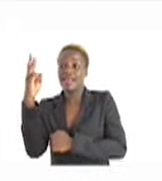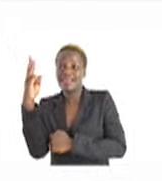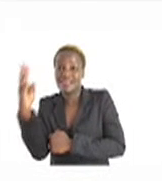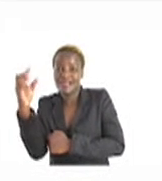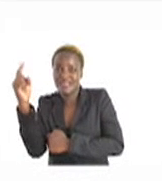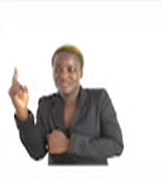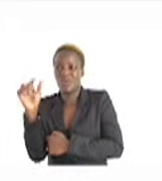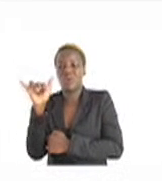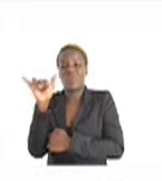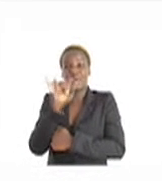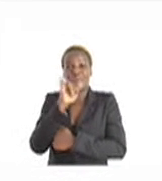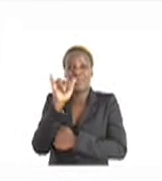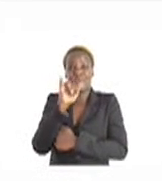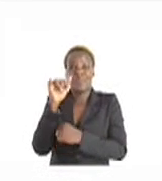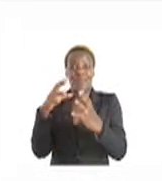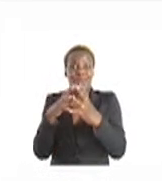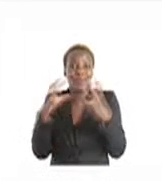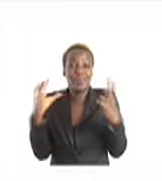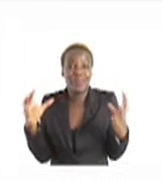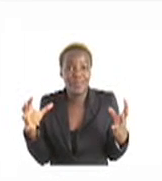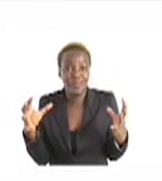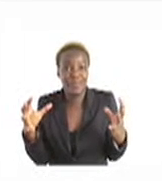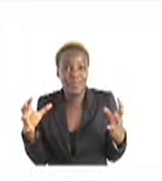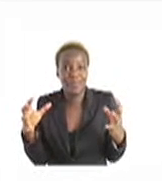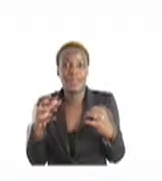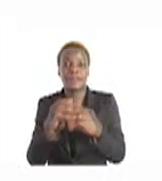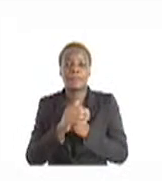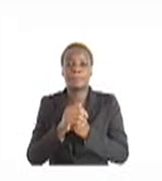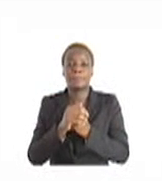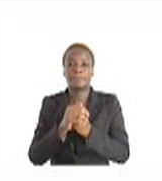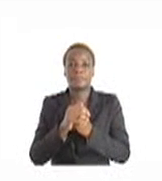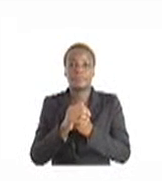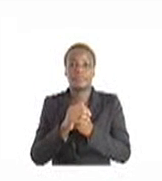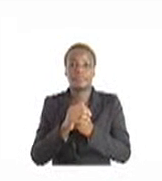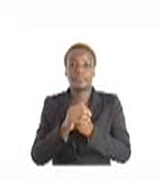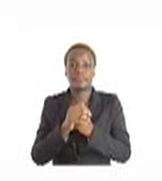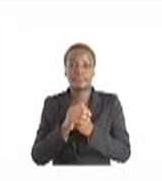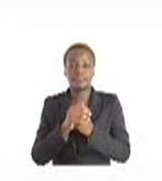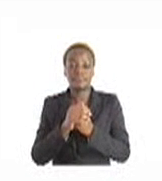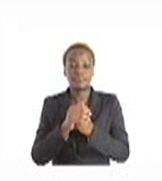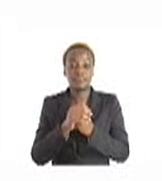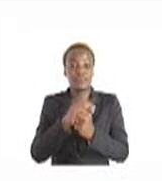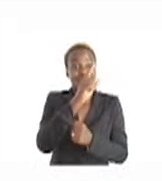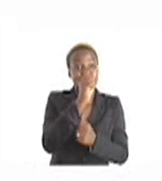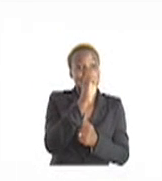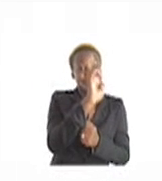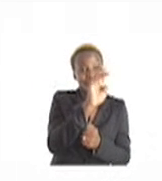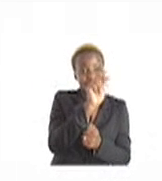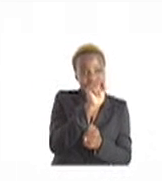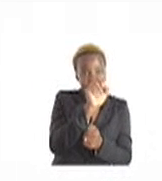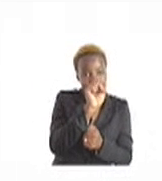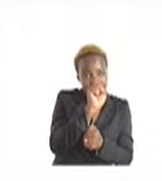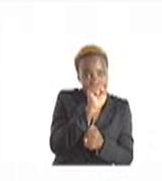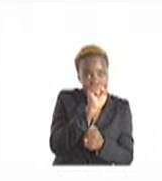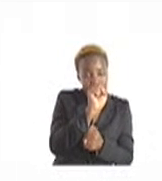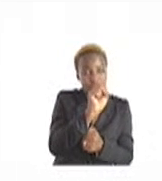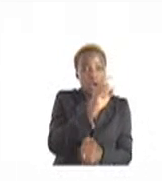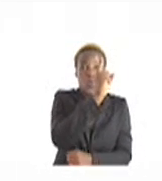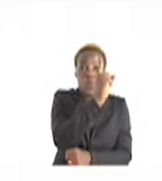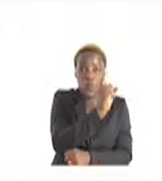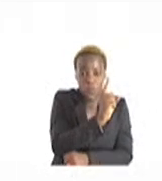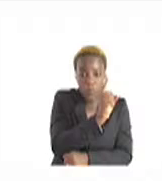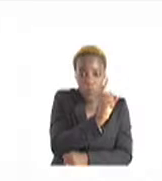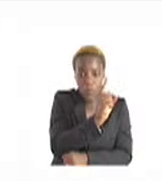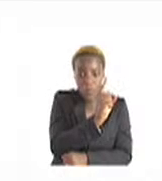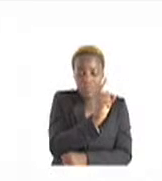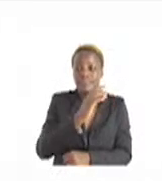the numbers standing in front at the place for the tens. We can see we have a 1 and we have a 3 on